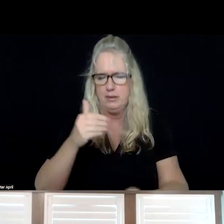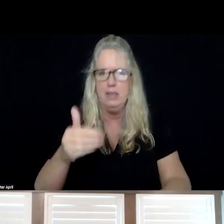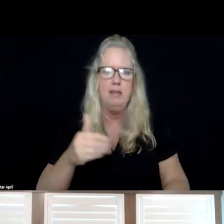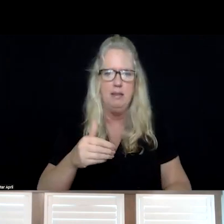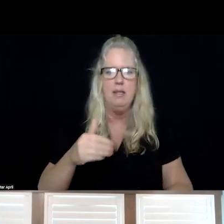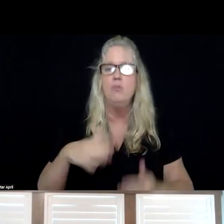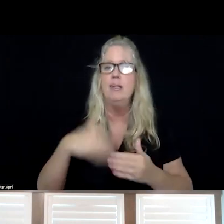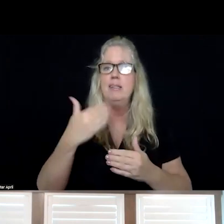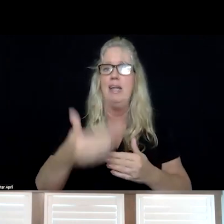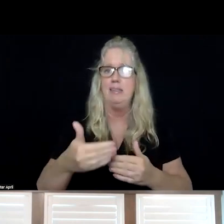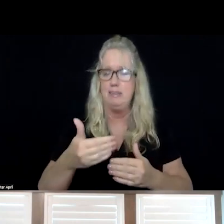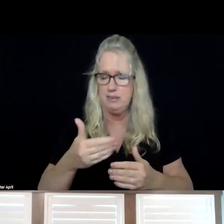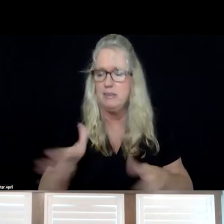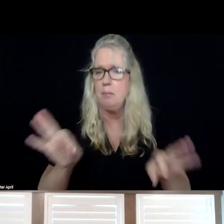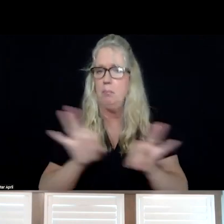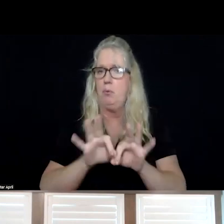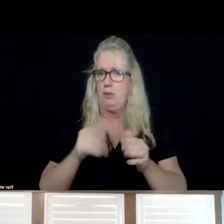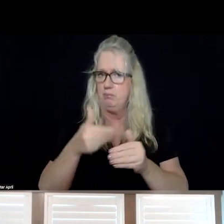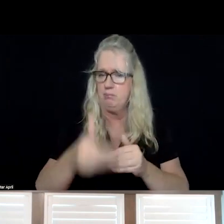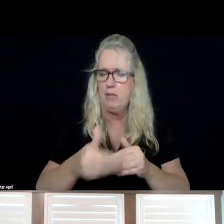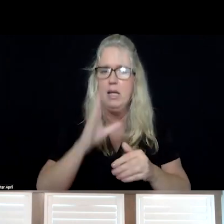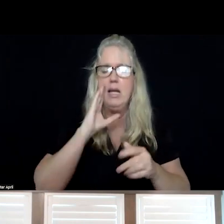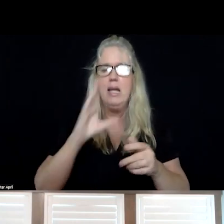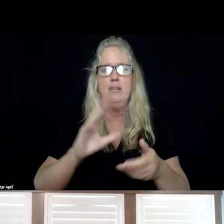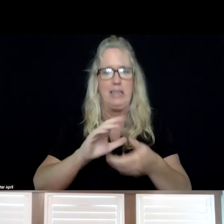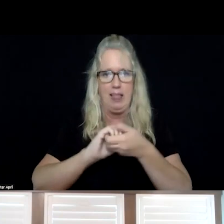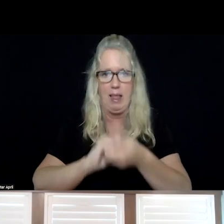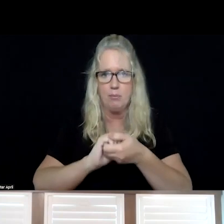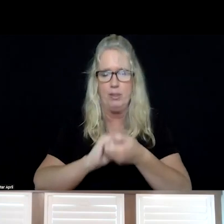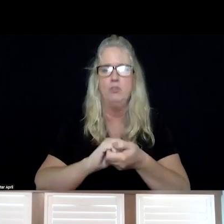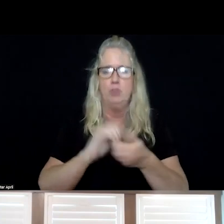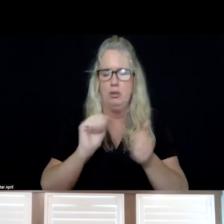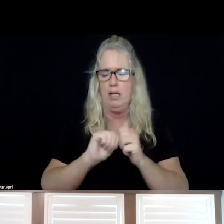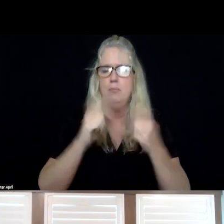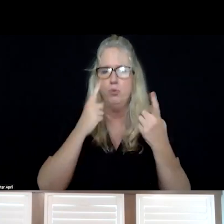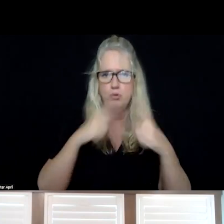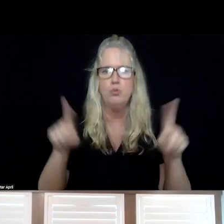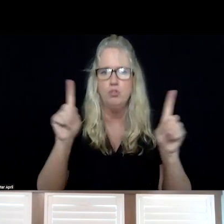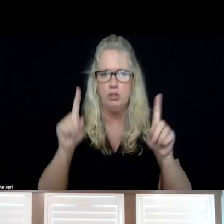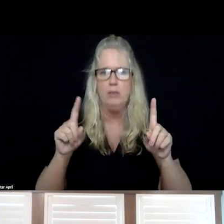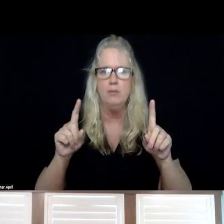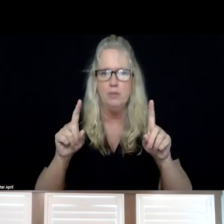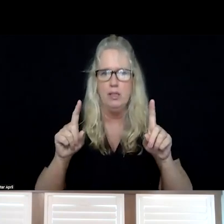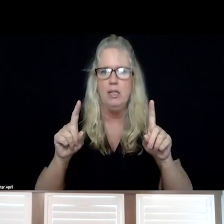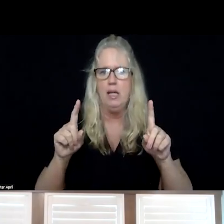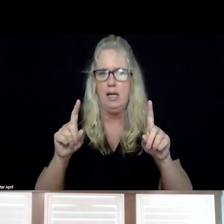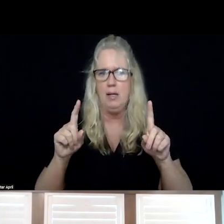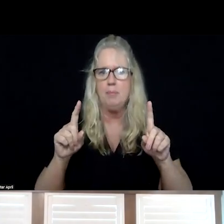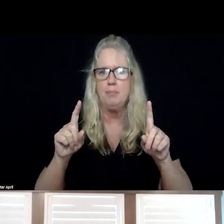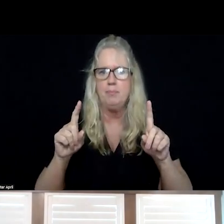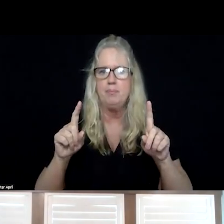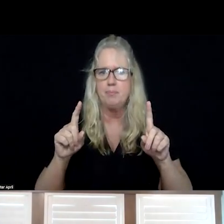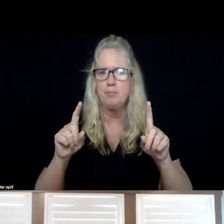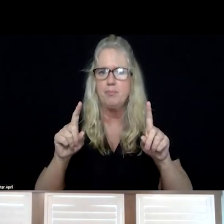next critical steps is ensuring that there's collaboration to achieve interoperability between the Lifeline